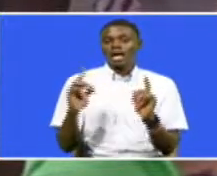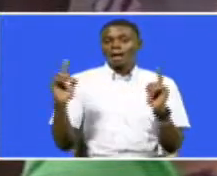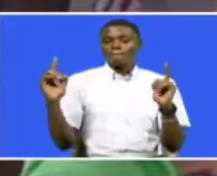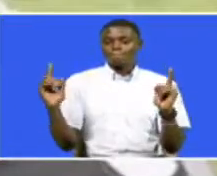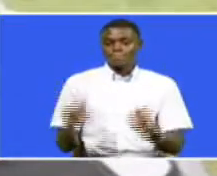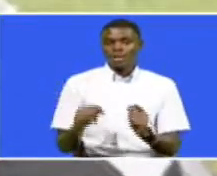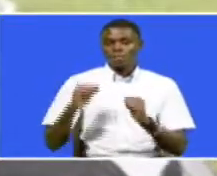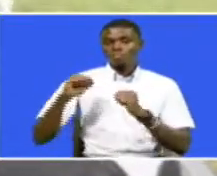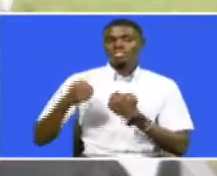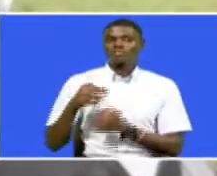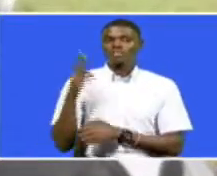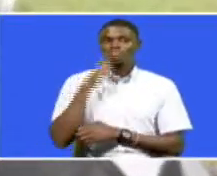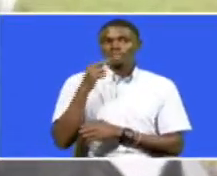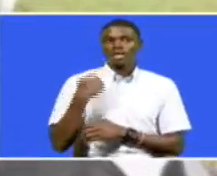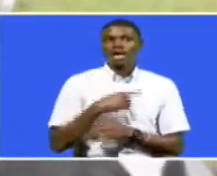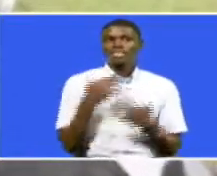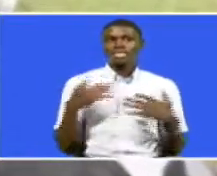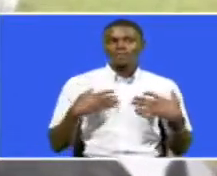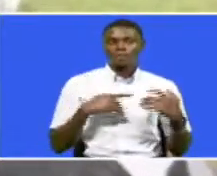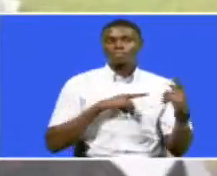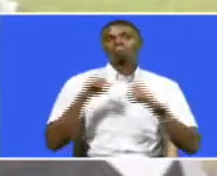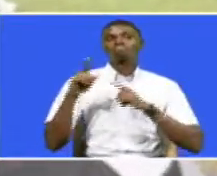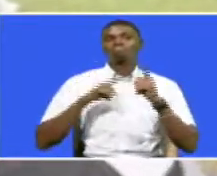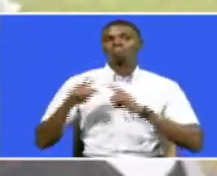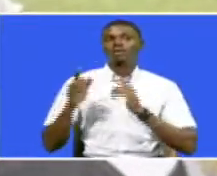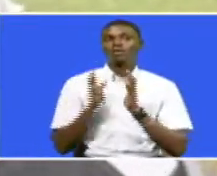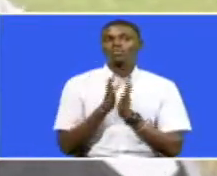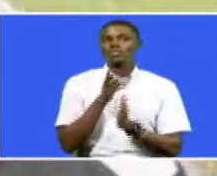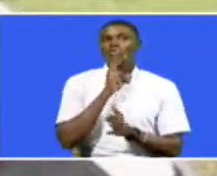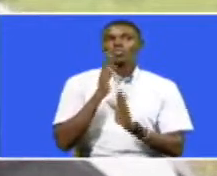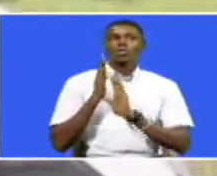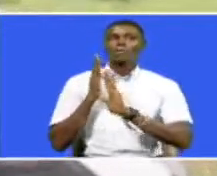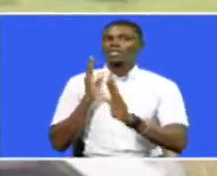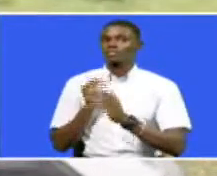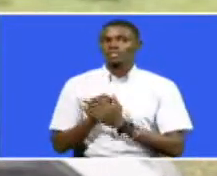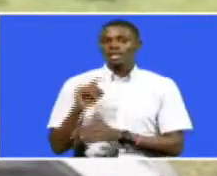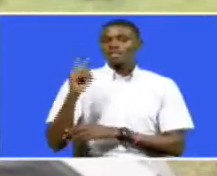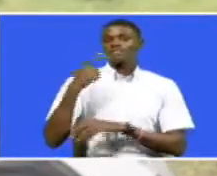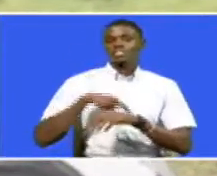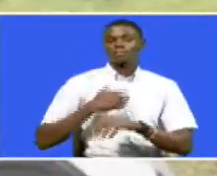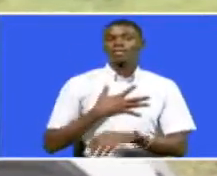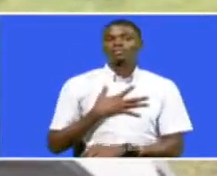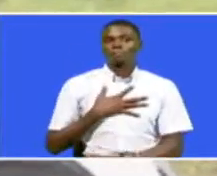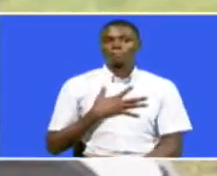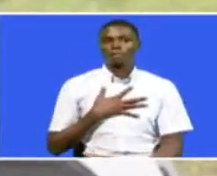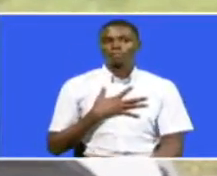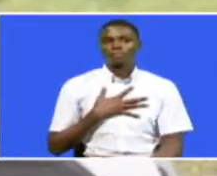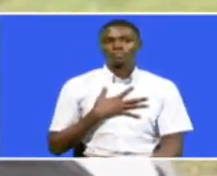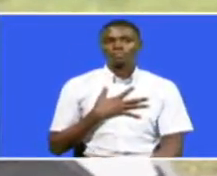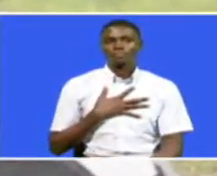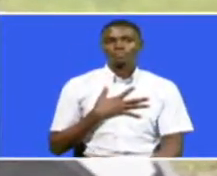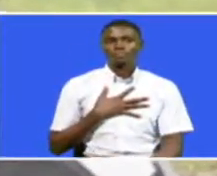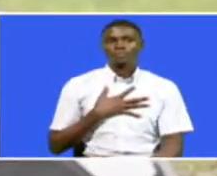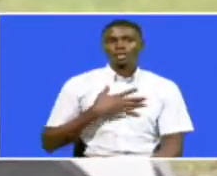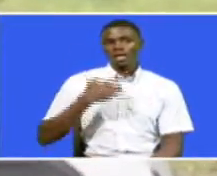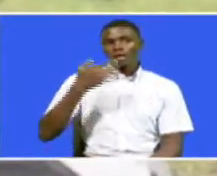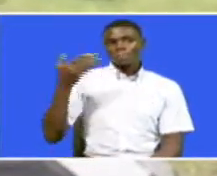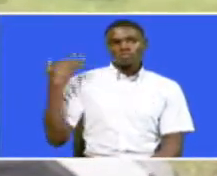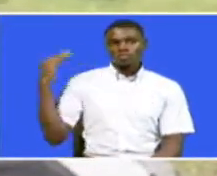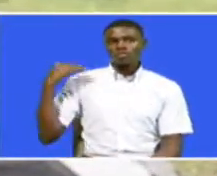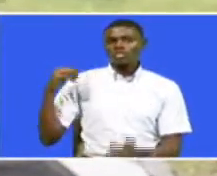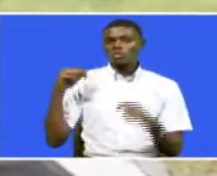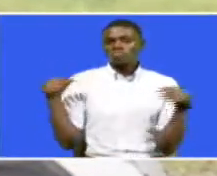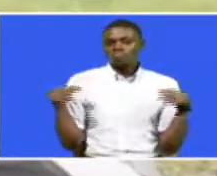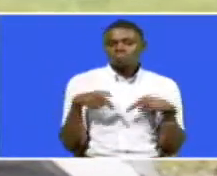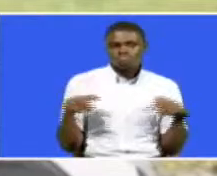risks. Nimefurahi sana kusafiri na water bus, maana ni siku yangu ya kwanza. Kwa sababu nikuaga naogopa